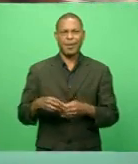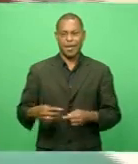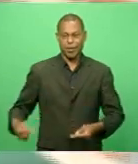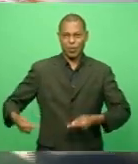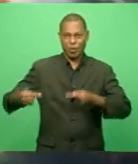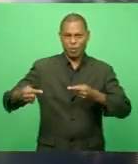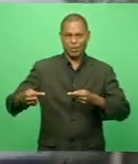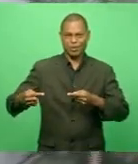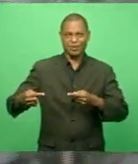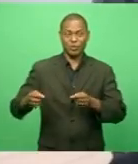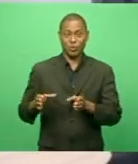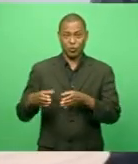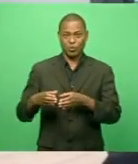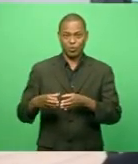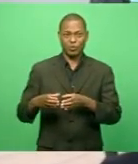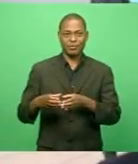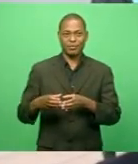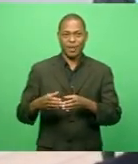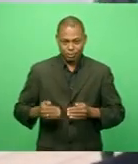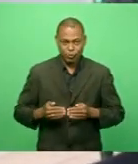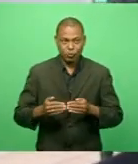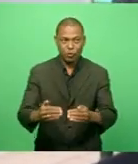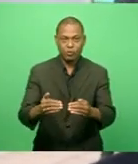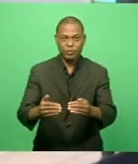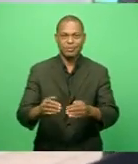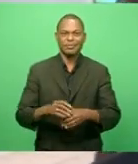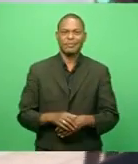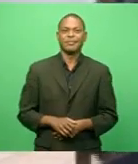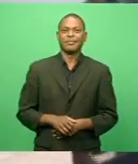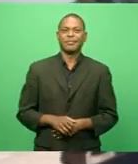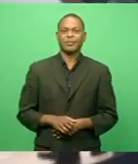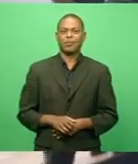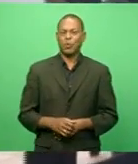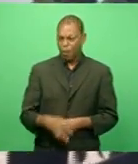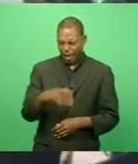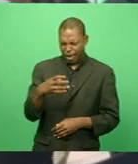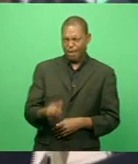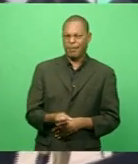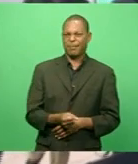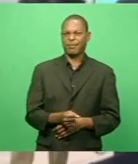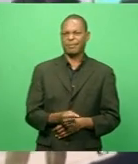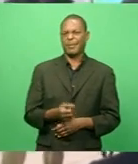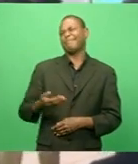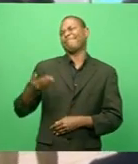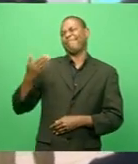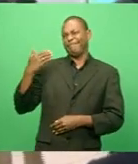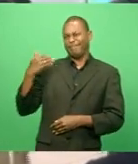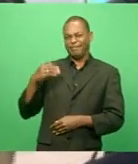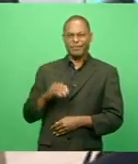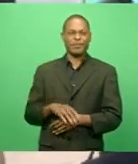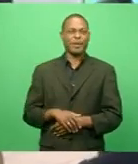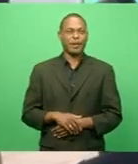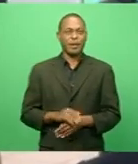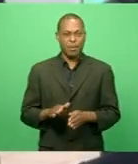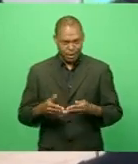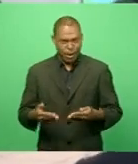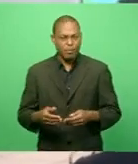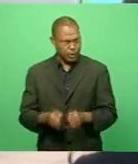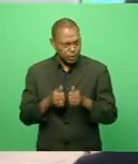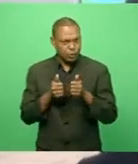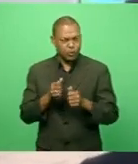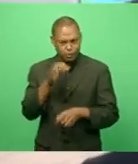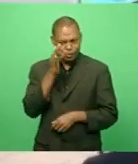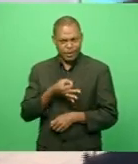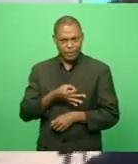He's a seasoned politician. He's been there. I believe he was also former leader of the opposition, so it's good. I believe